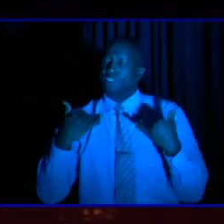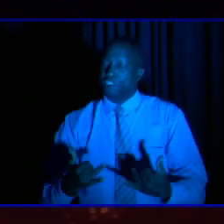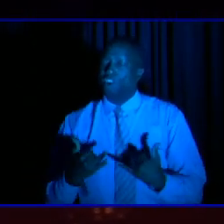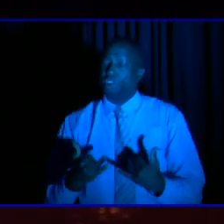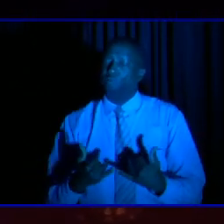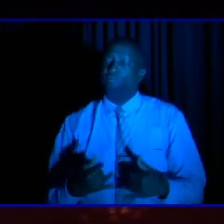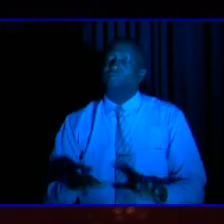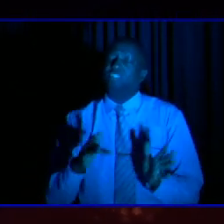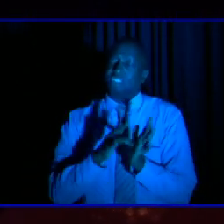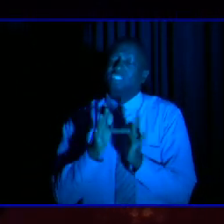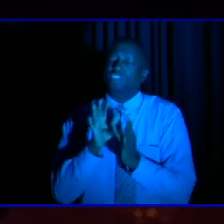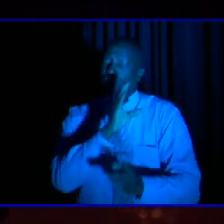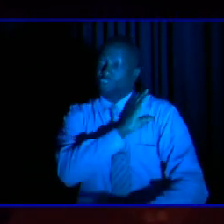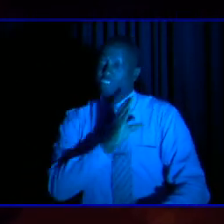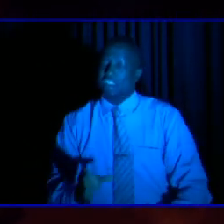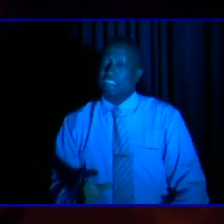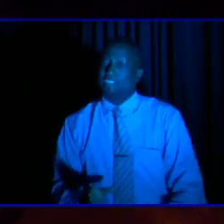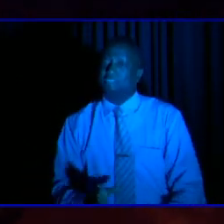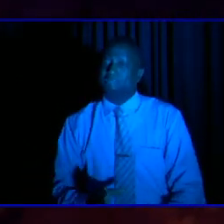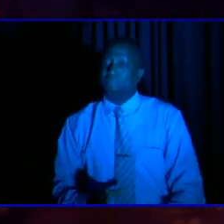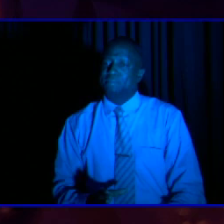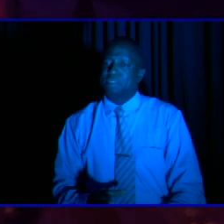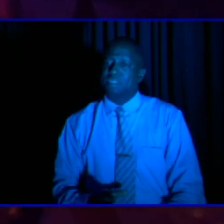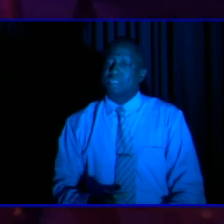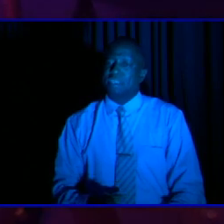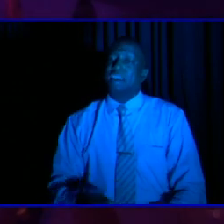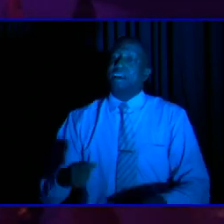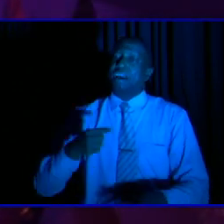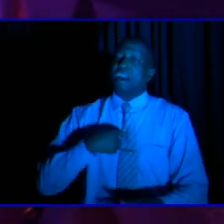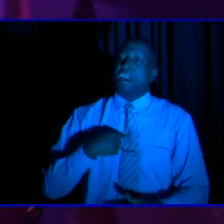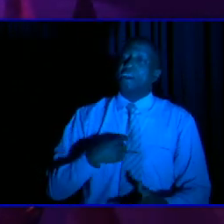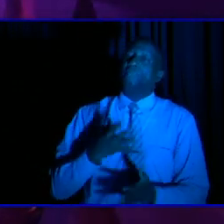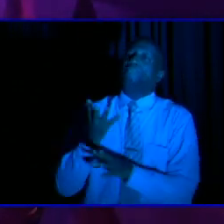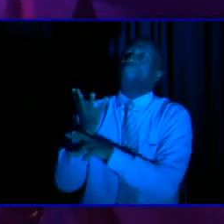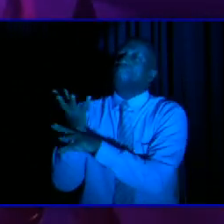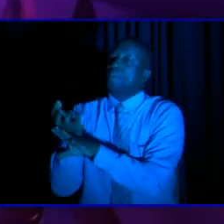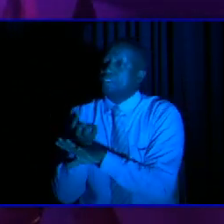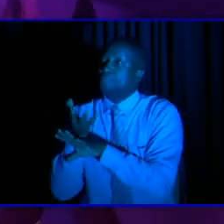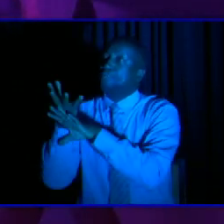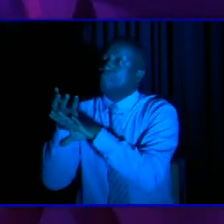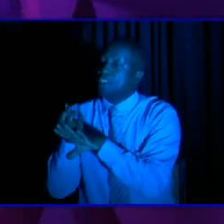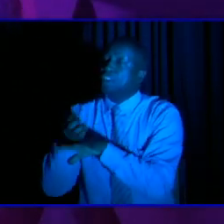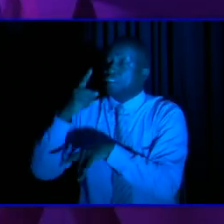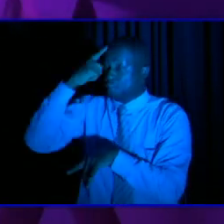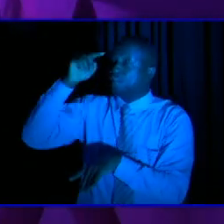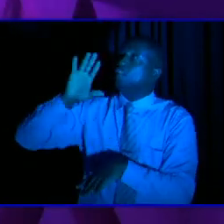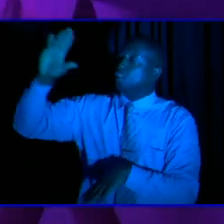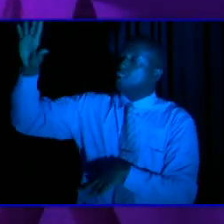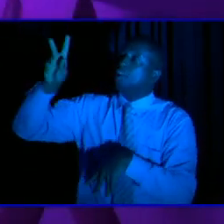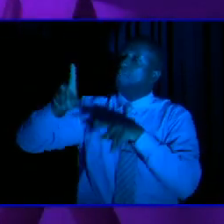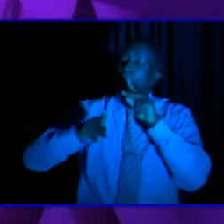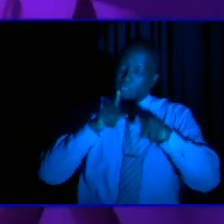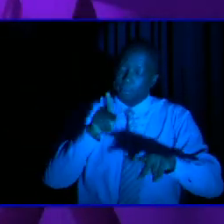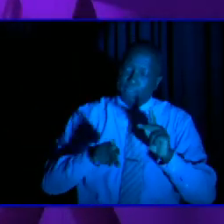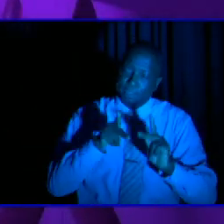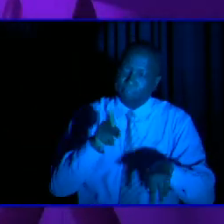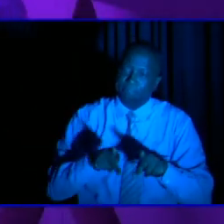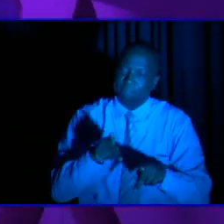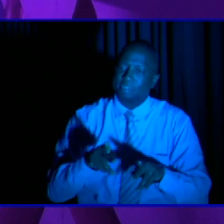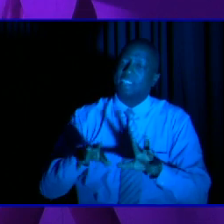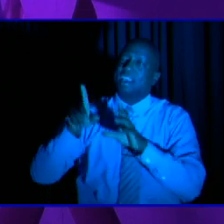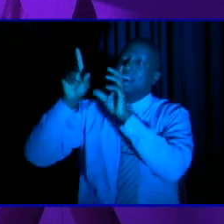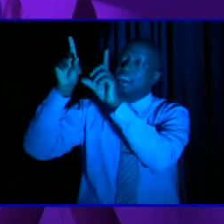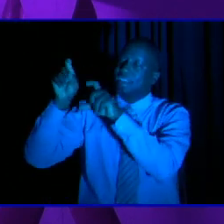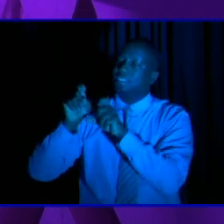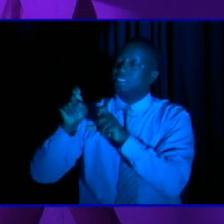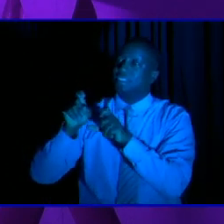has done everything to save us, I am pleading on behalf of your children, and I am asking you, Almighty Father,